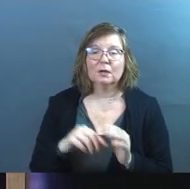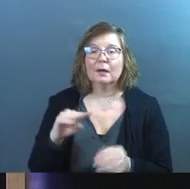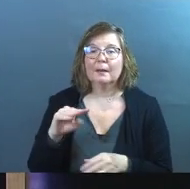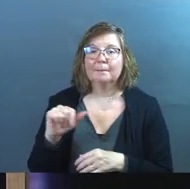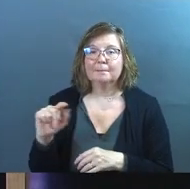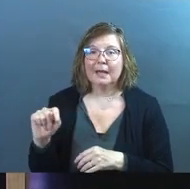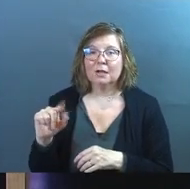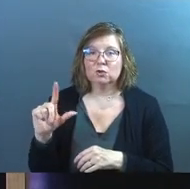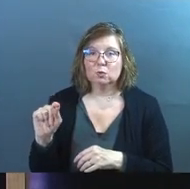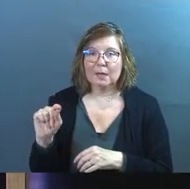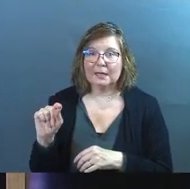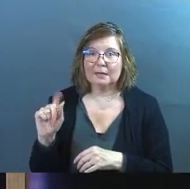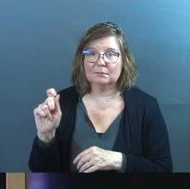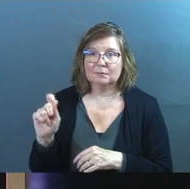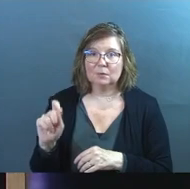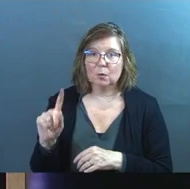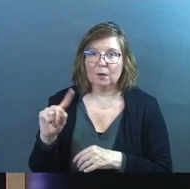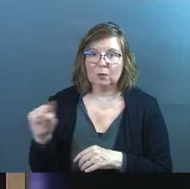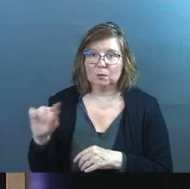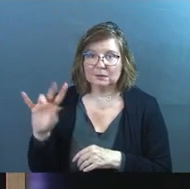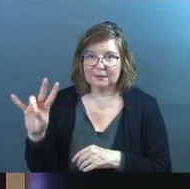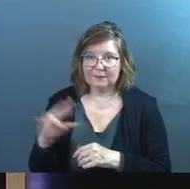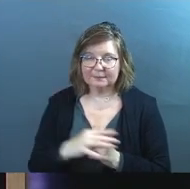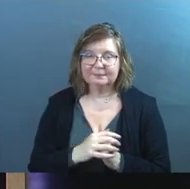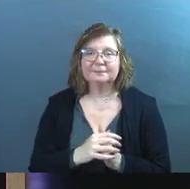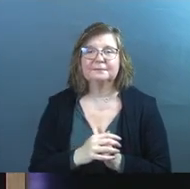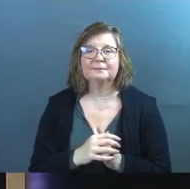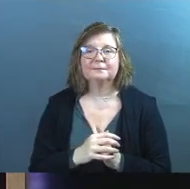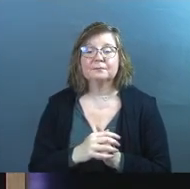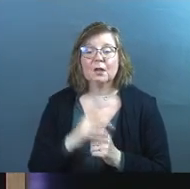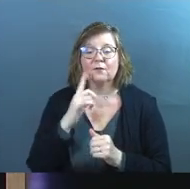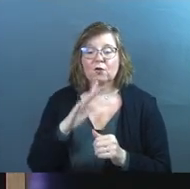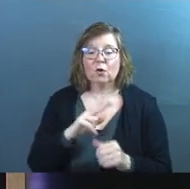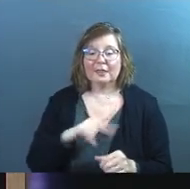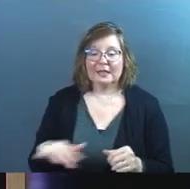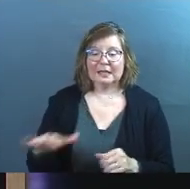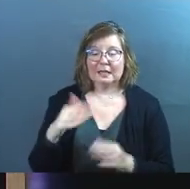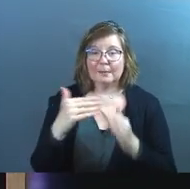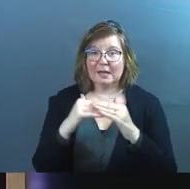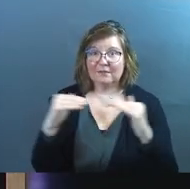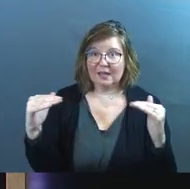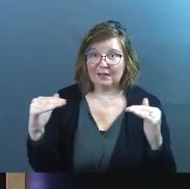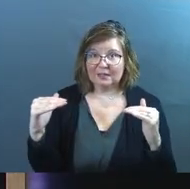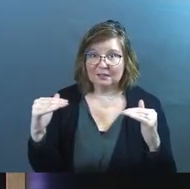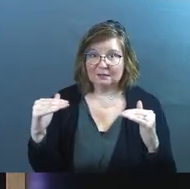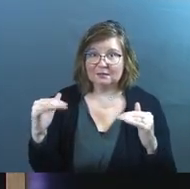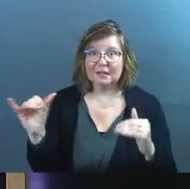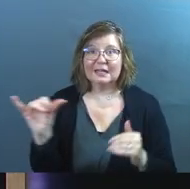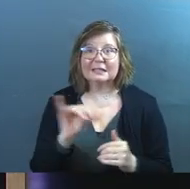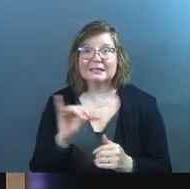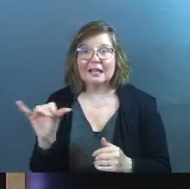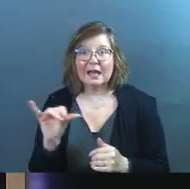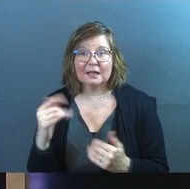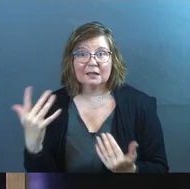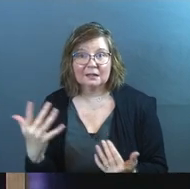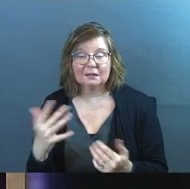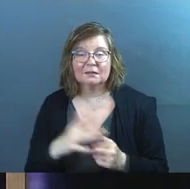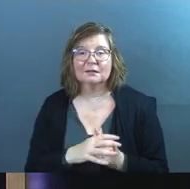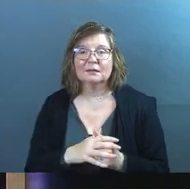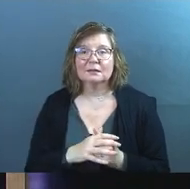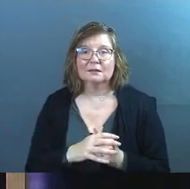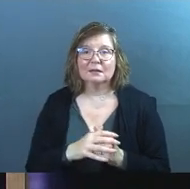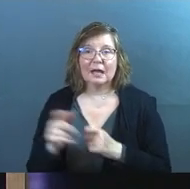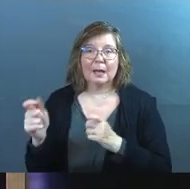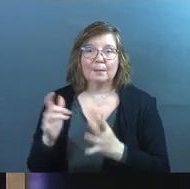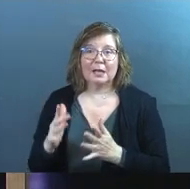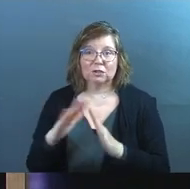Matthew 20, verses 1 through 7. So here's what it says. For the kingdom of heaven, again, the kingdom of heaven is like a master